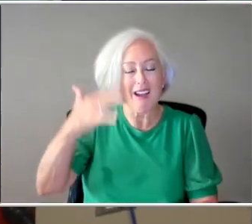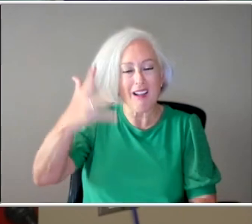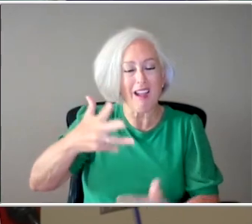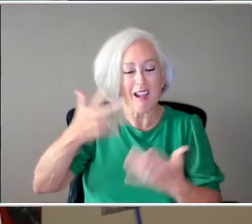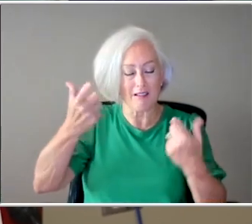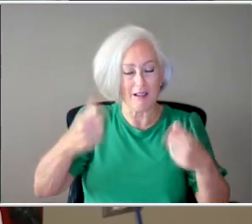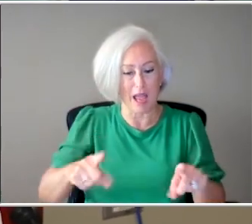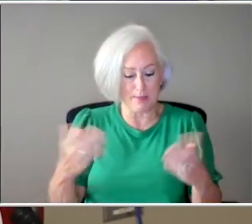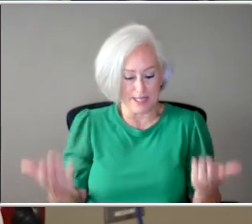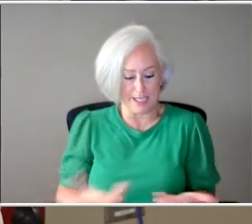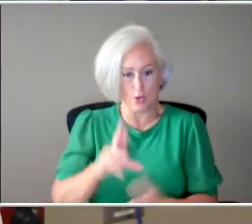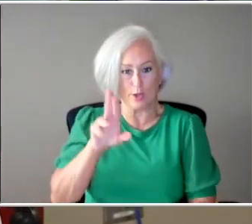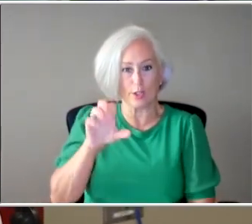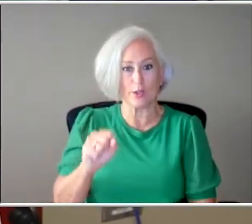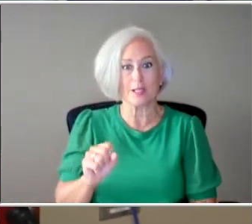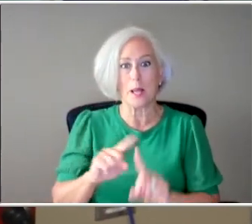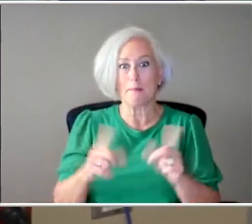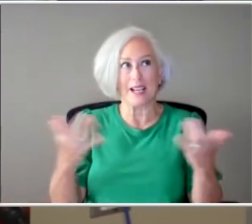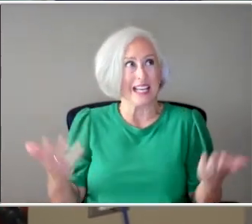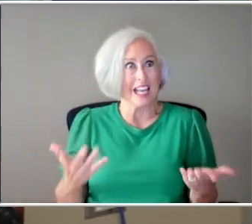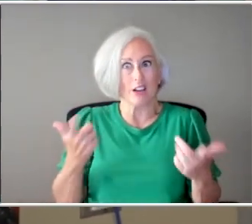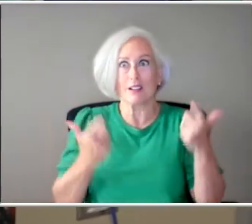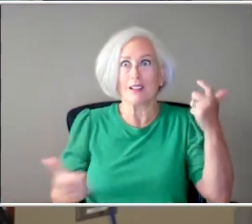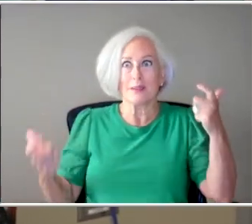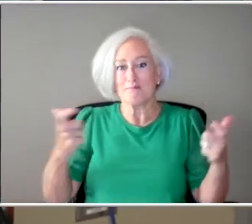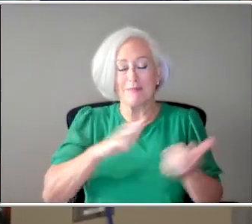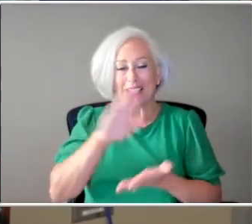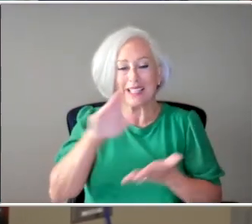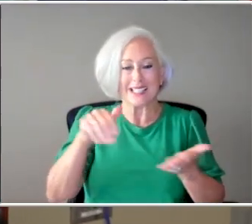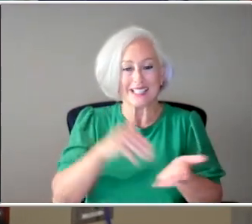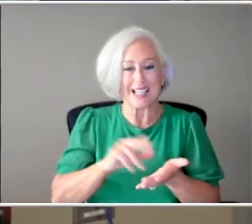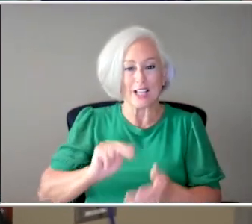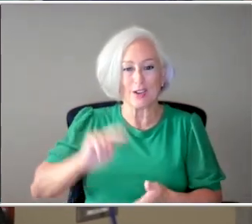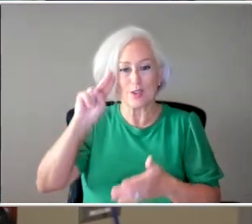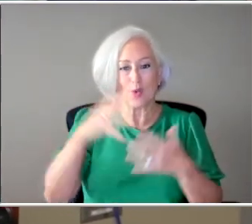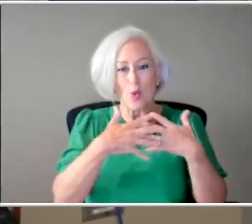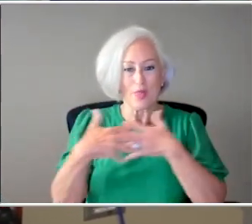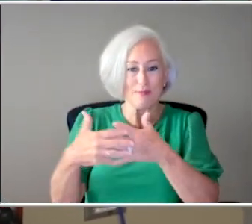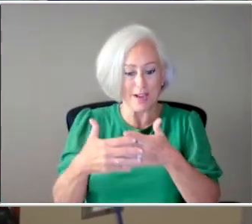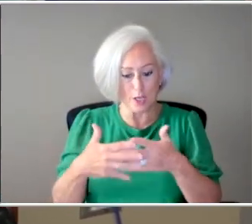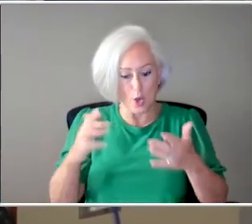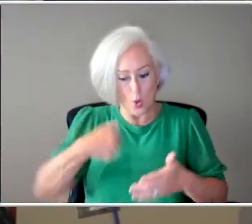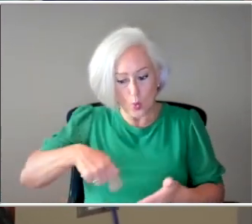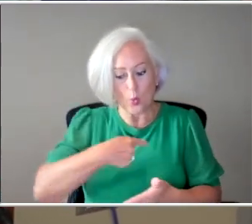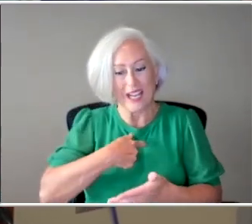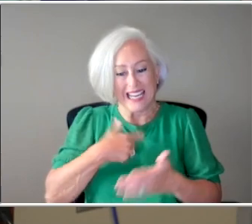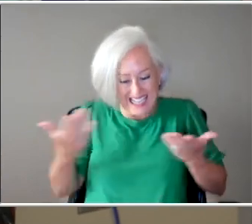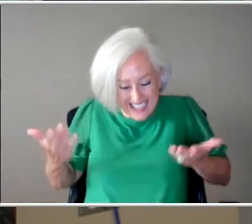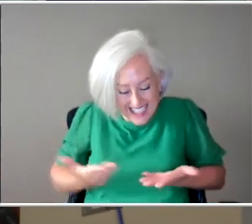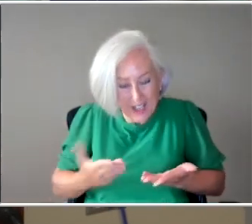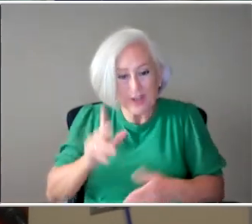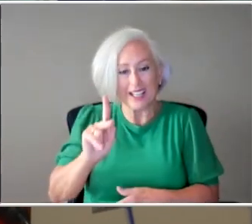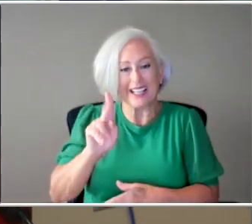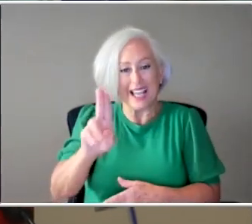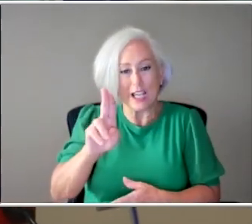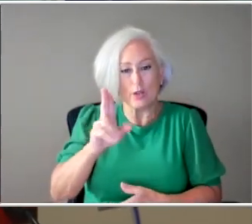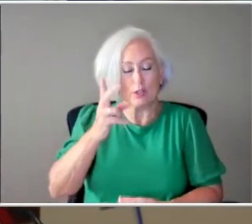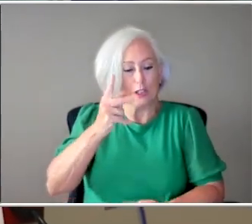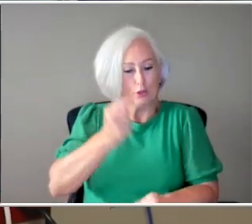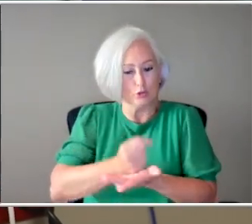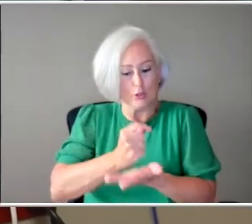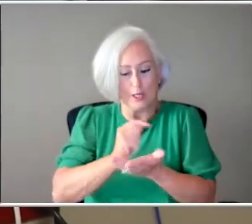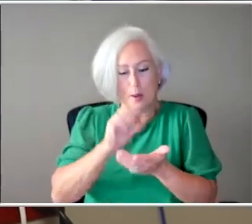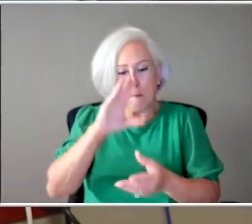have the largest center in North America. We treat more patients here at KU than all of Boston, New York, Chicago,